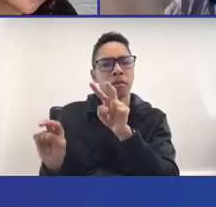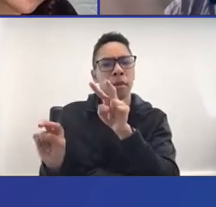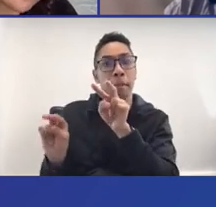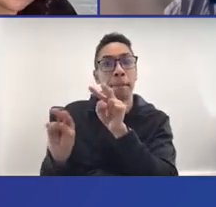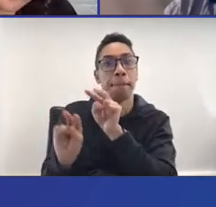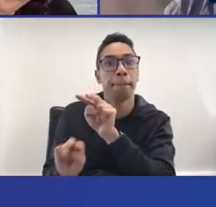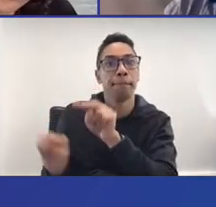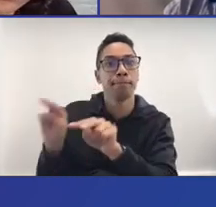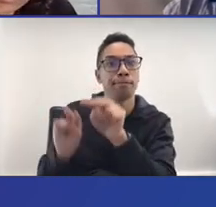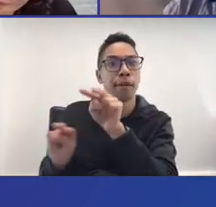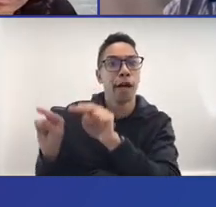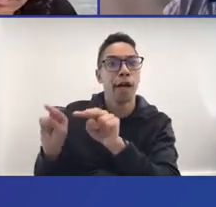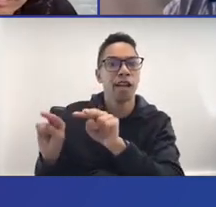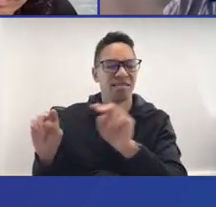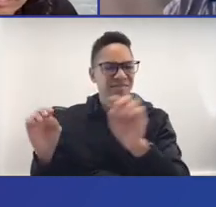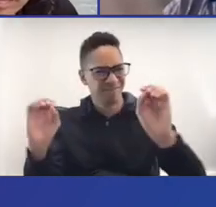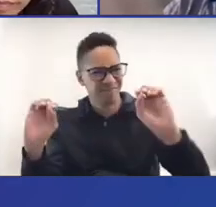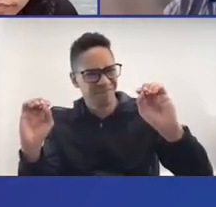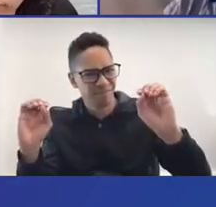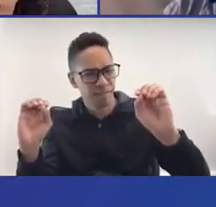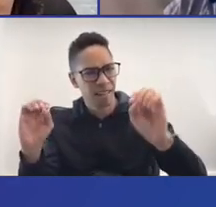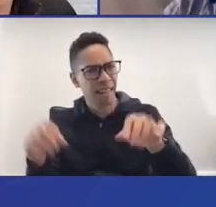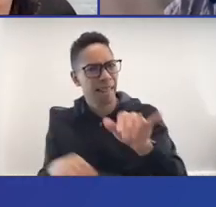monetized. You know,